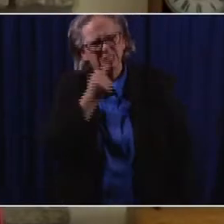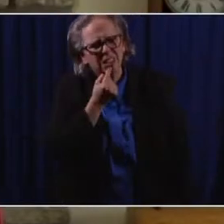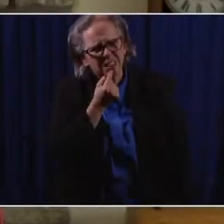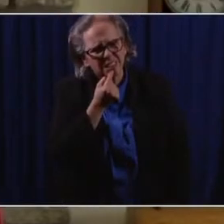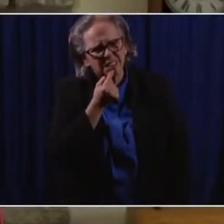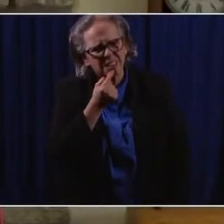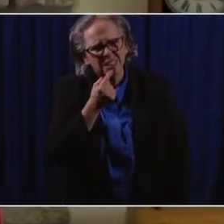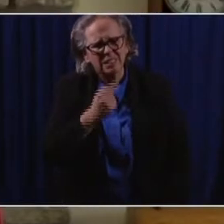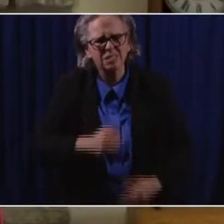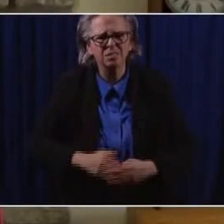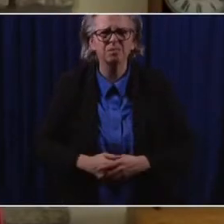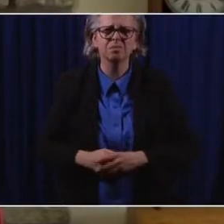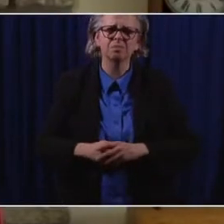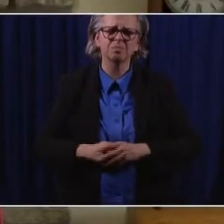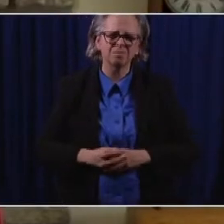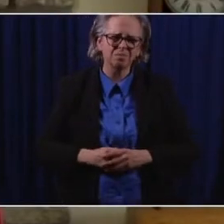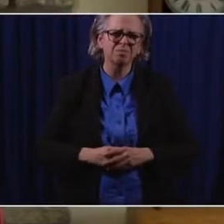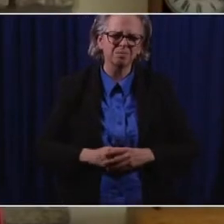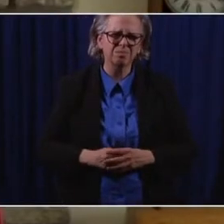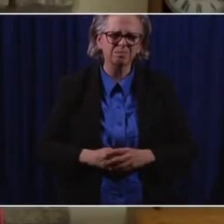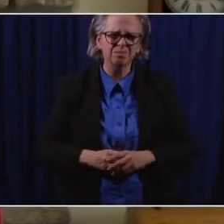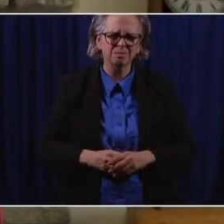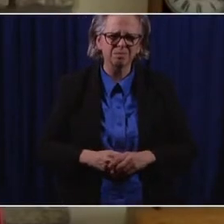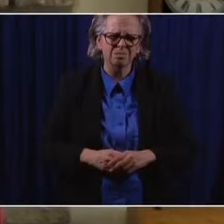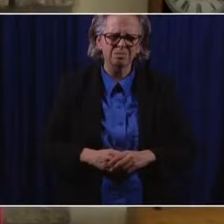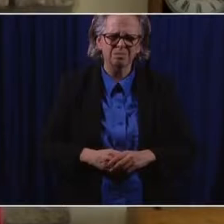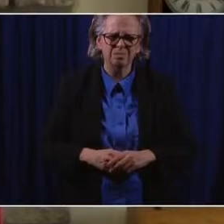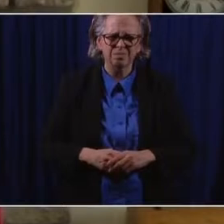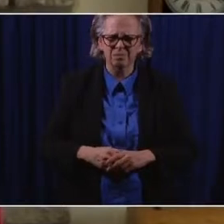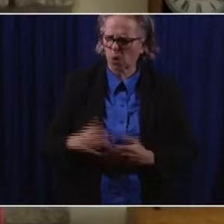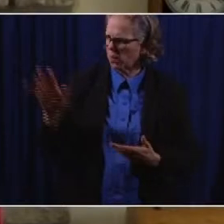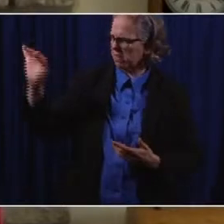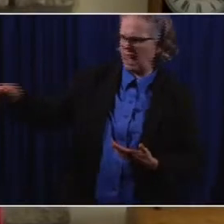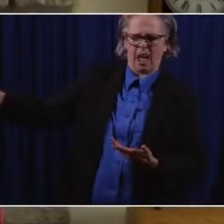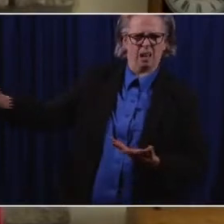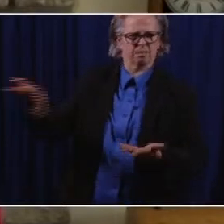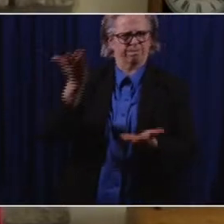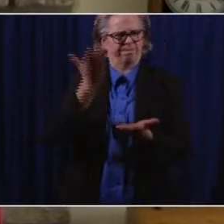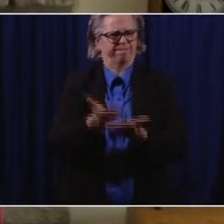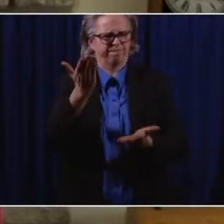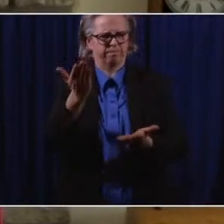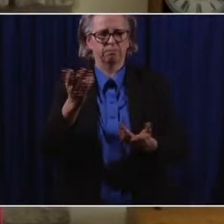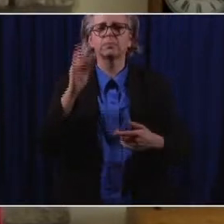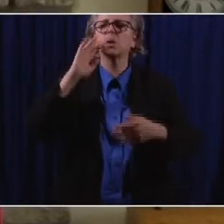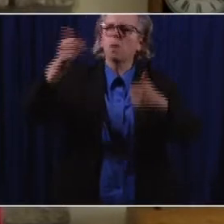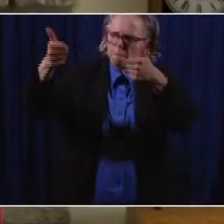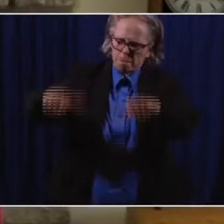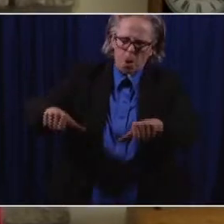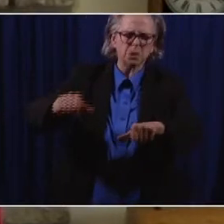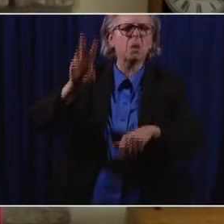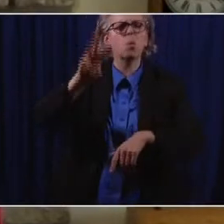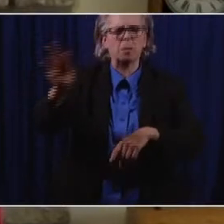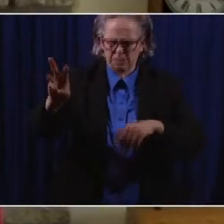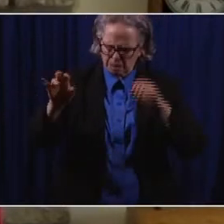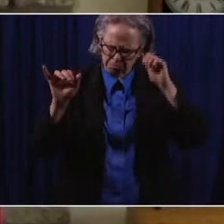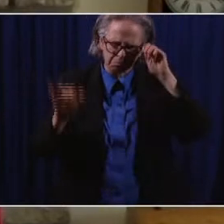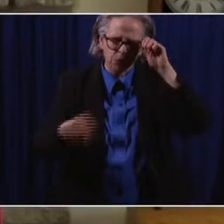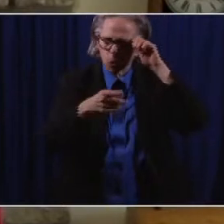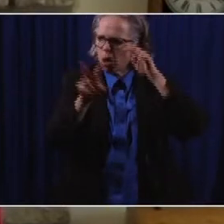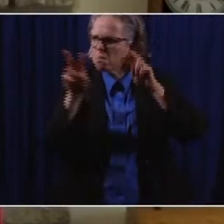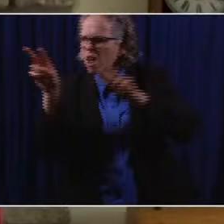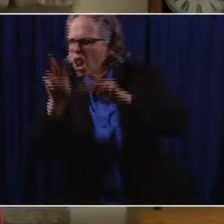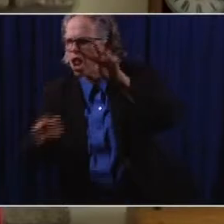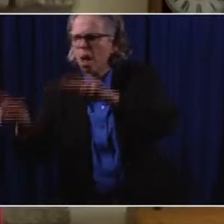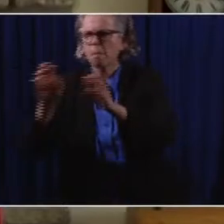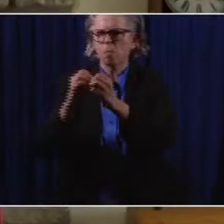So again, you can kind of see, and we'll make this available on our web page as